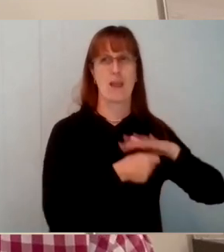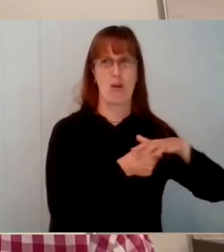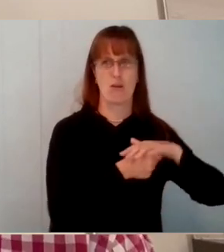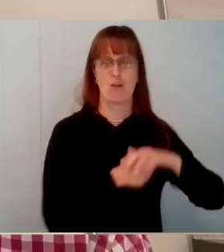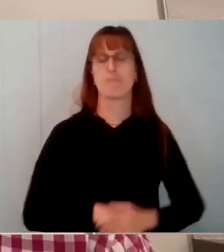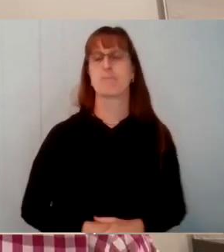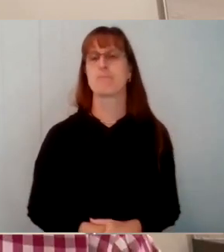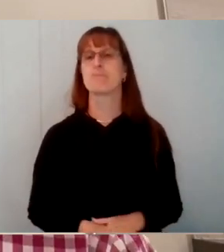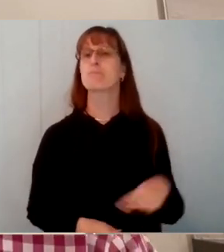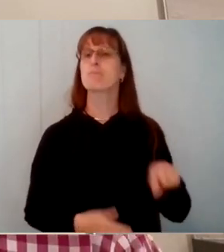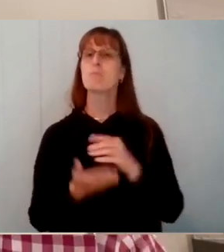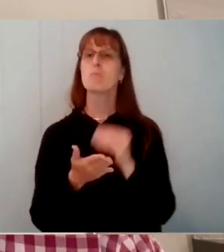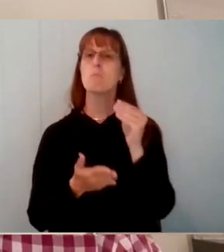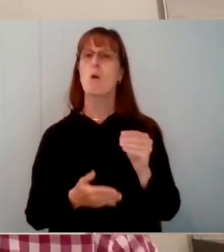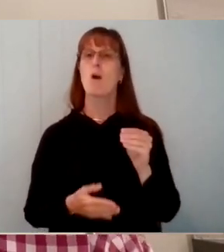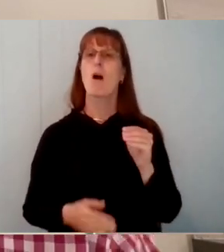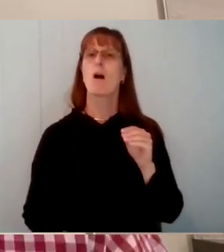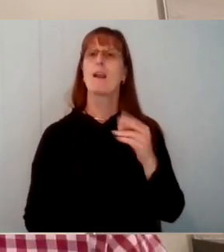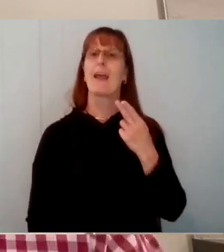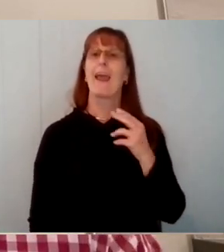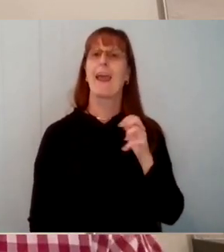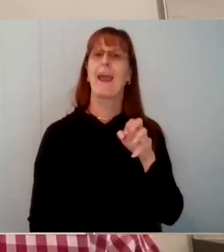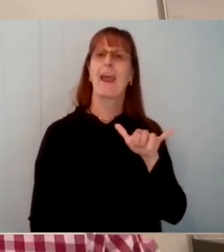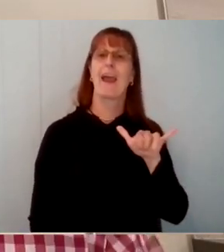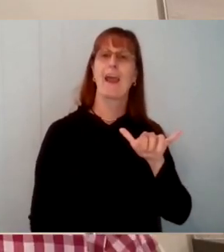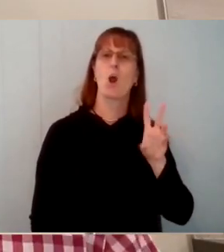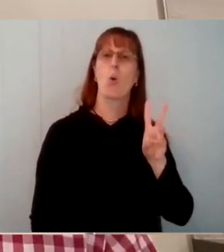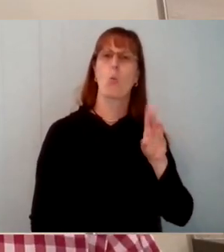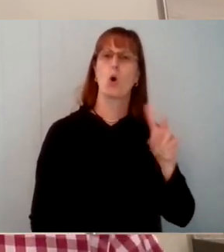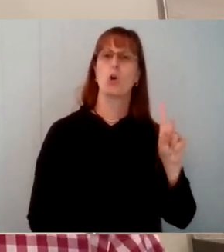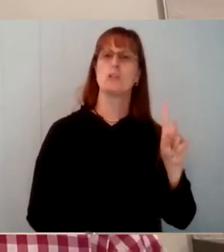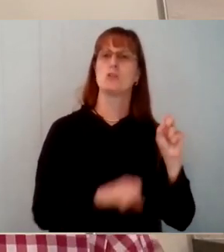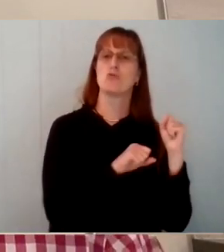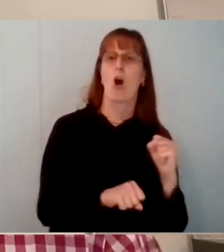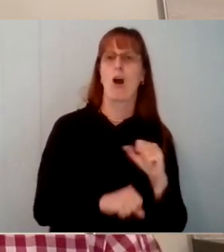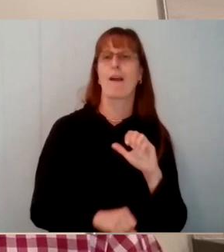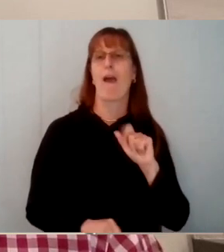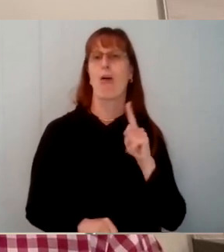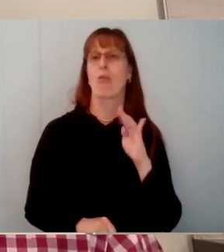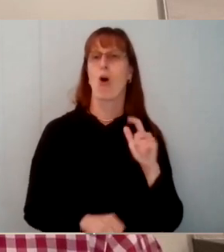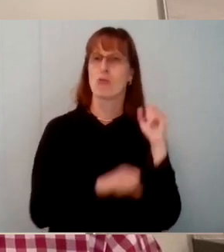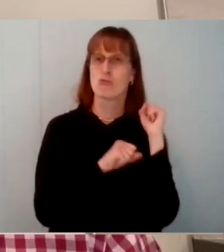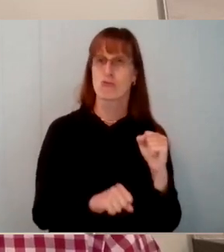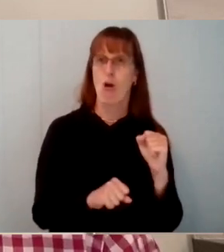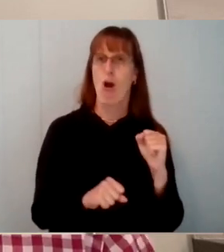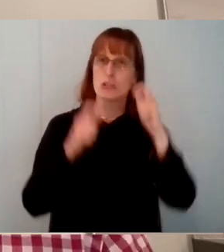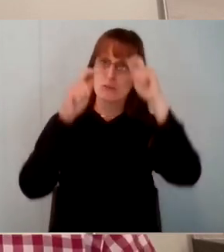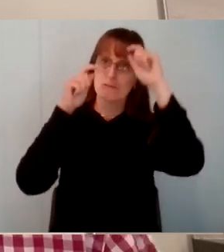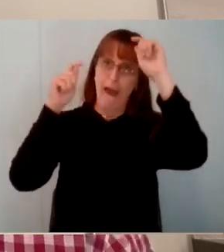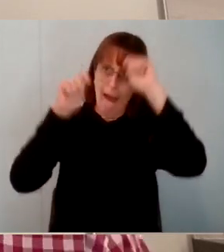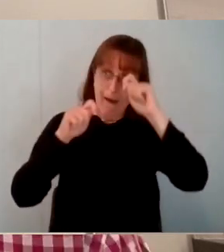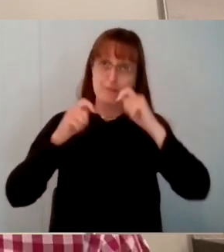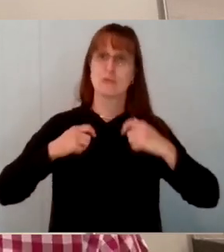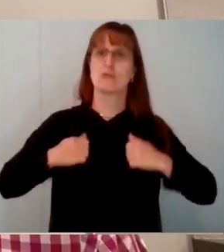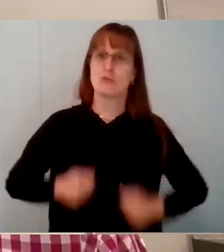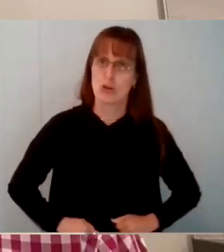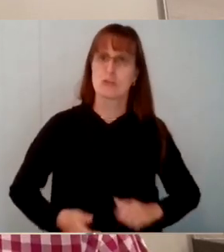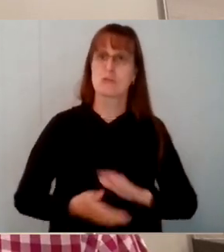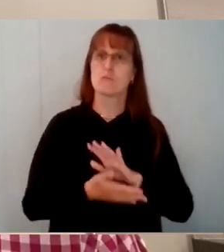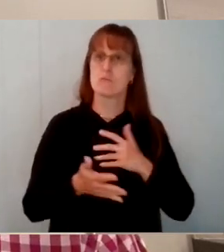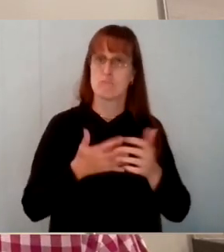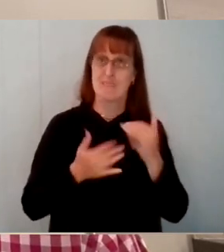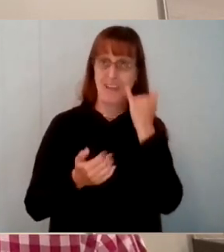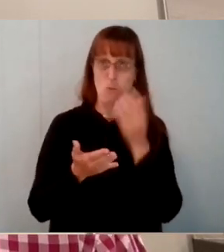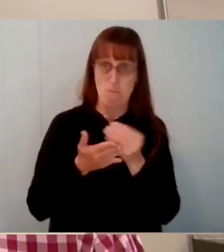Haywood Strong and Athol Strong swag has arrived, and so at Athol Hospital on Tuesday, the 21st, orders will